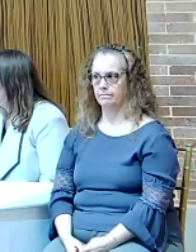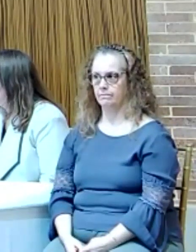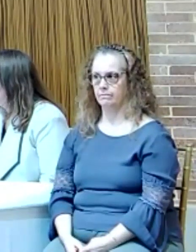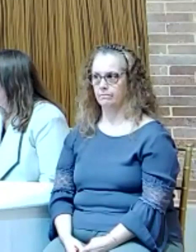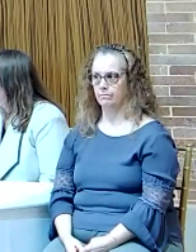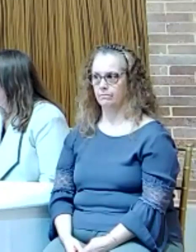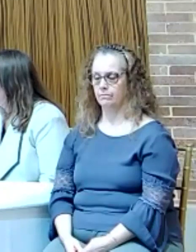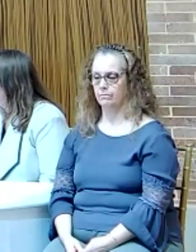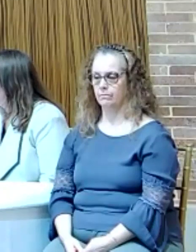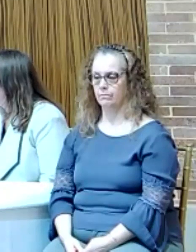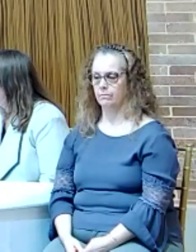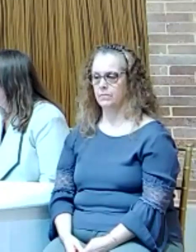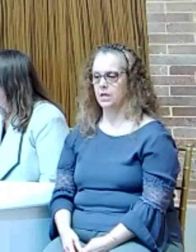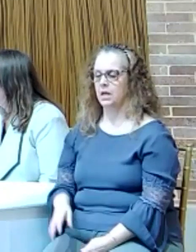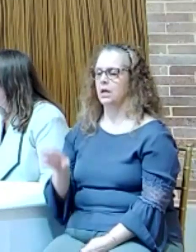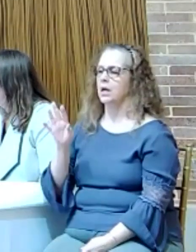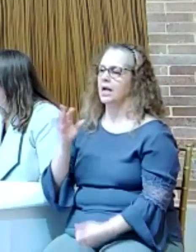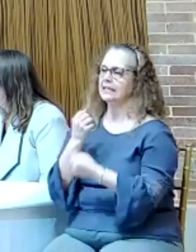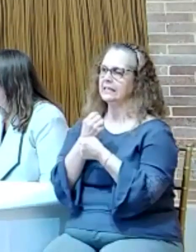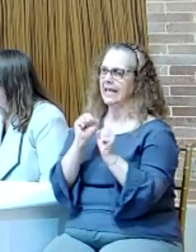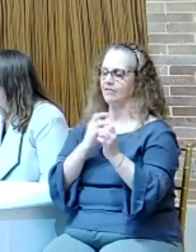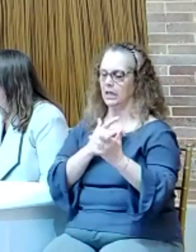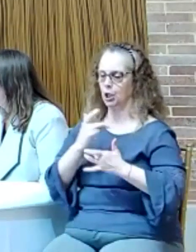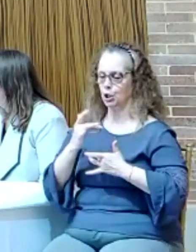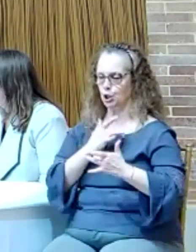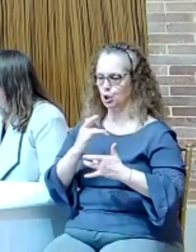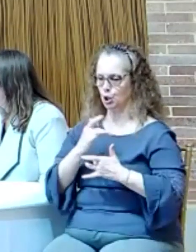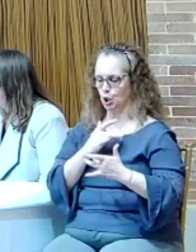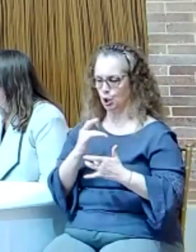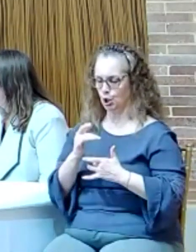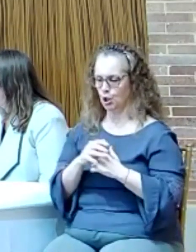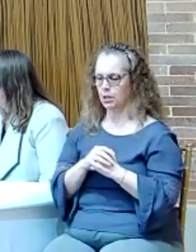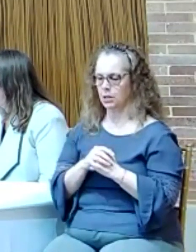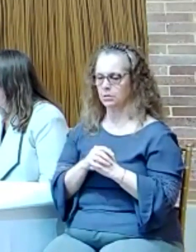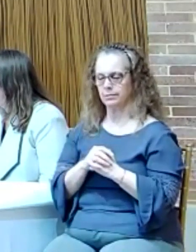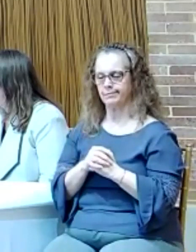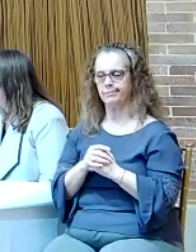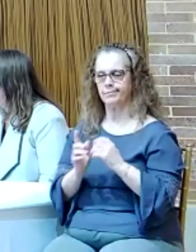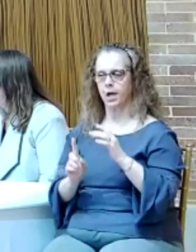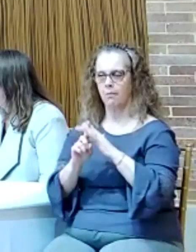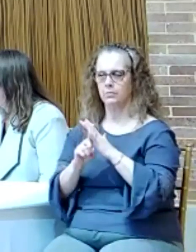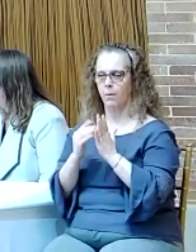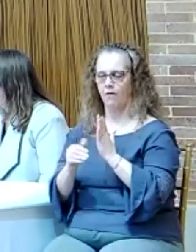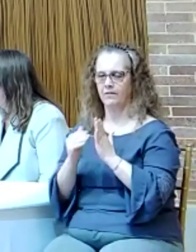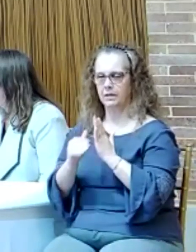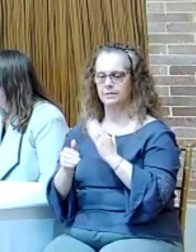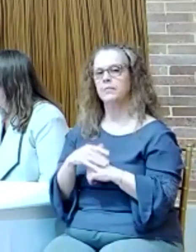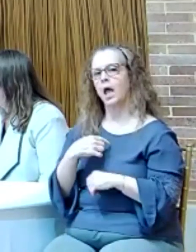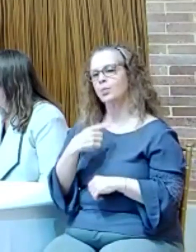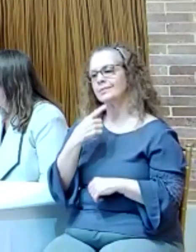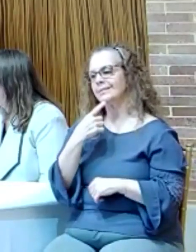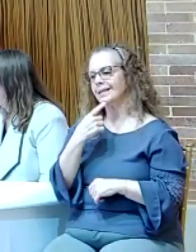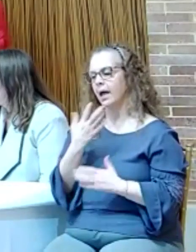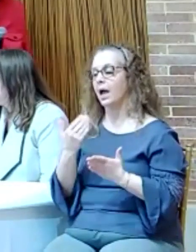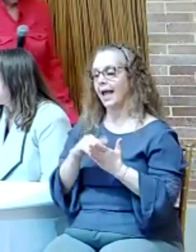safety in terms of the safety concerns because this also bubbles up a lot um I will say and again